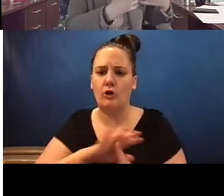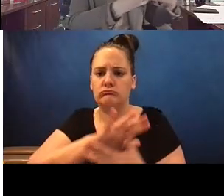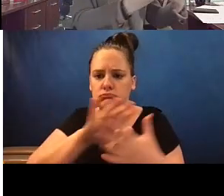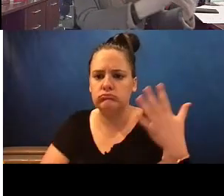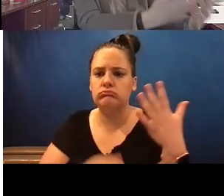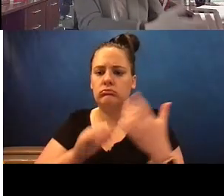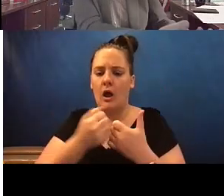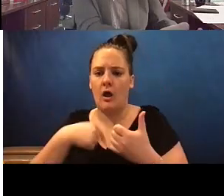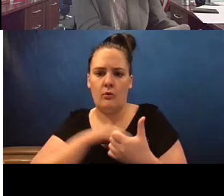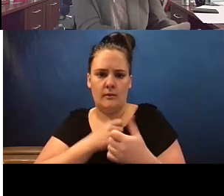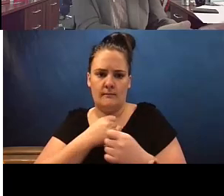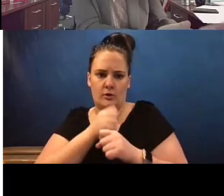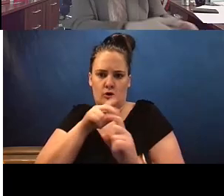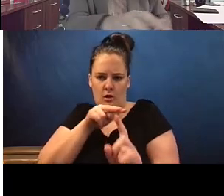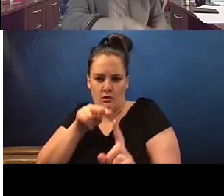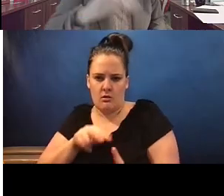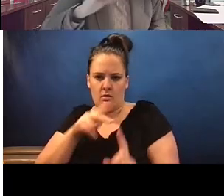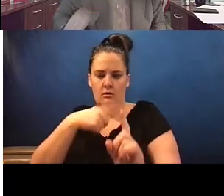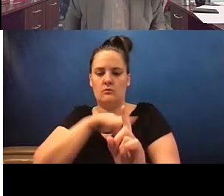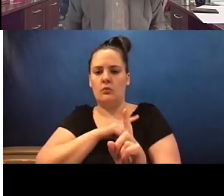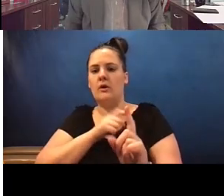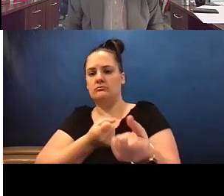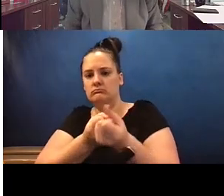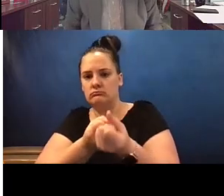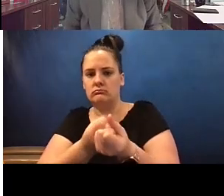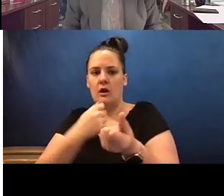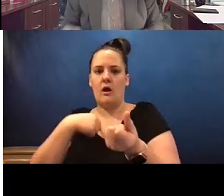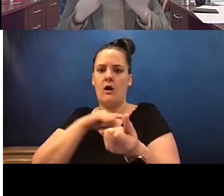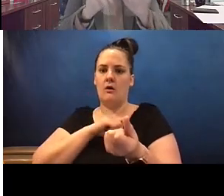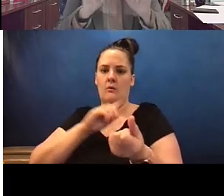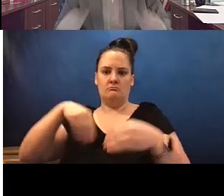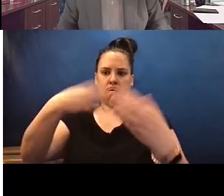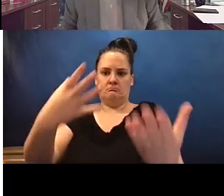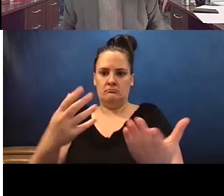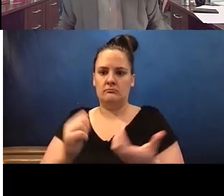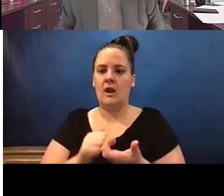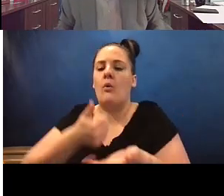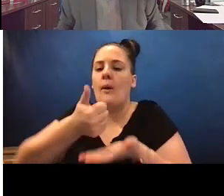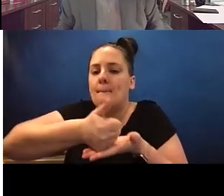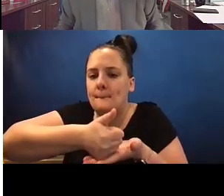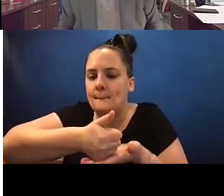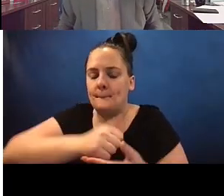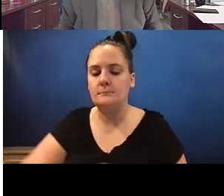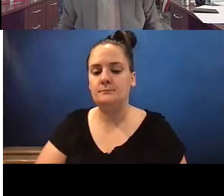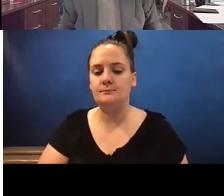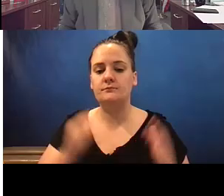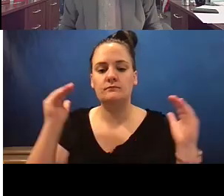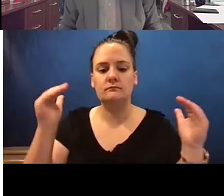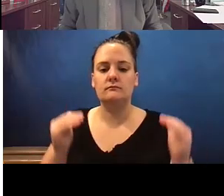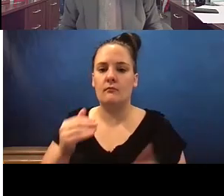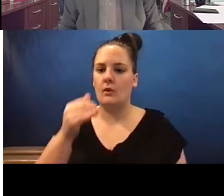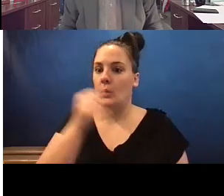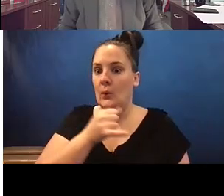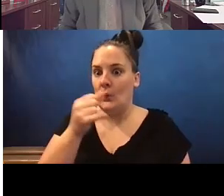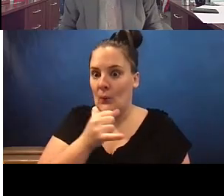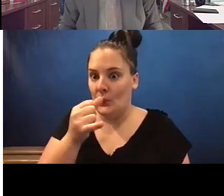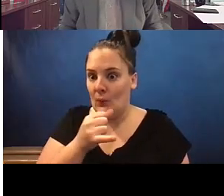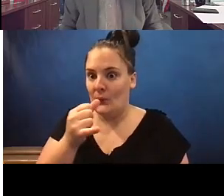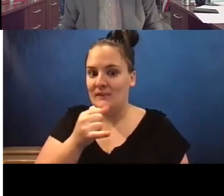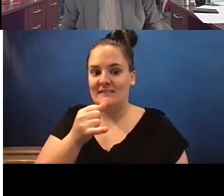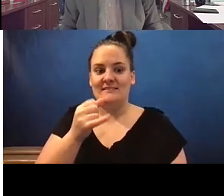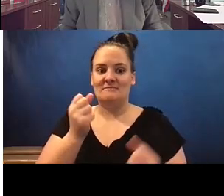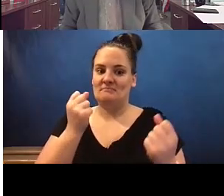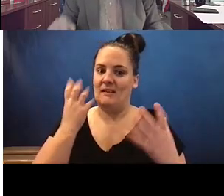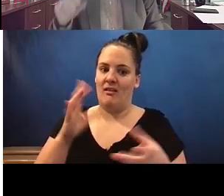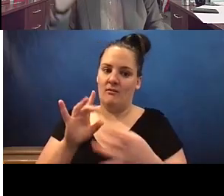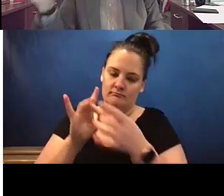whether it's RAC on our side or prior auths? How can we help them with that? Next, we got to do a lot more with Chase.